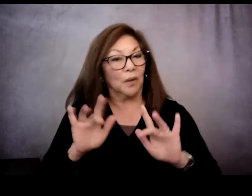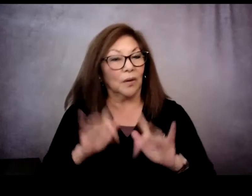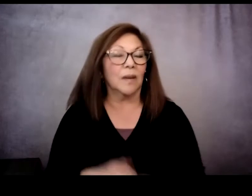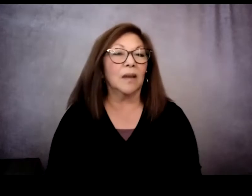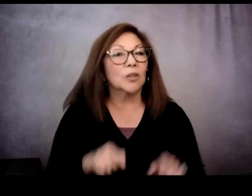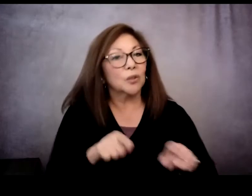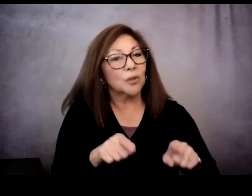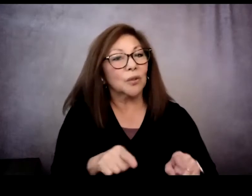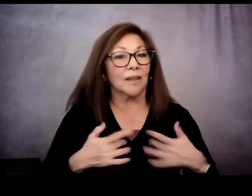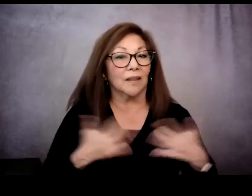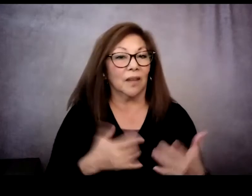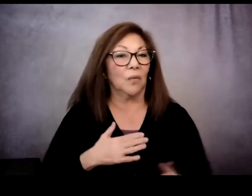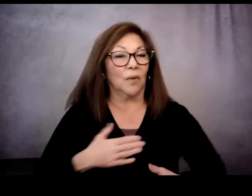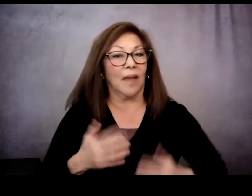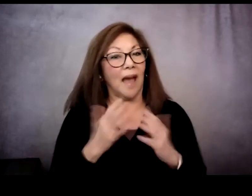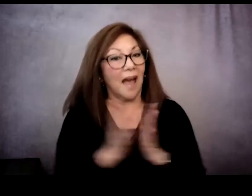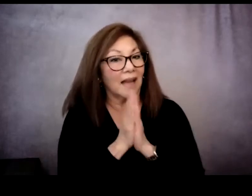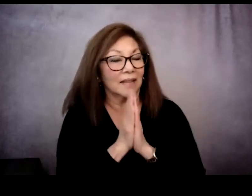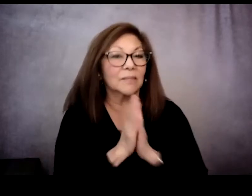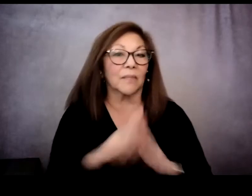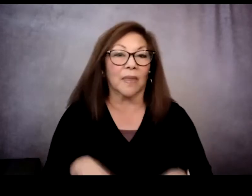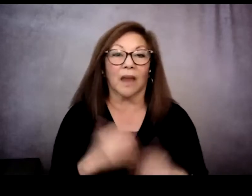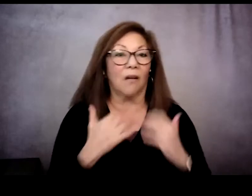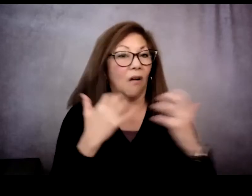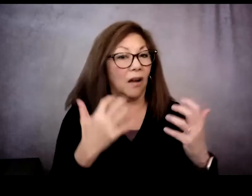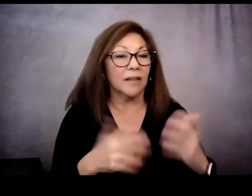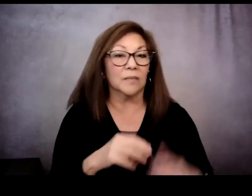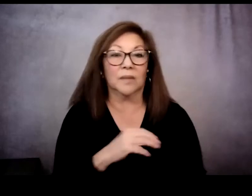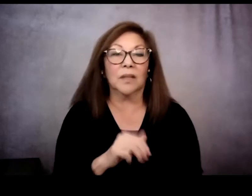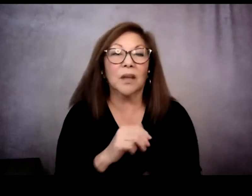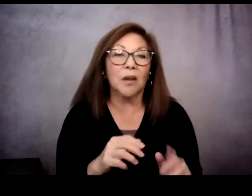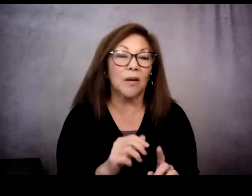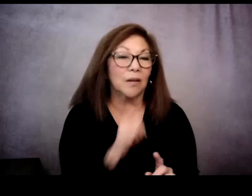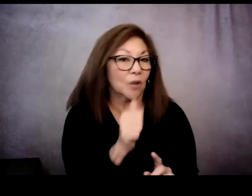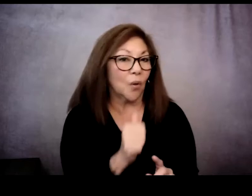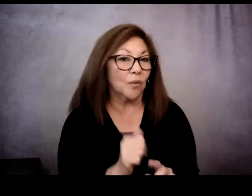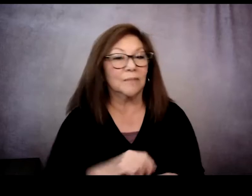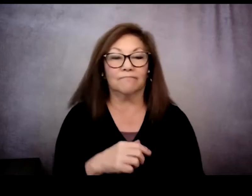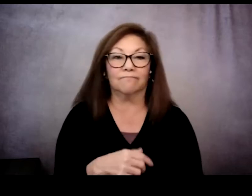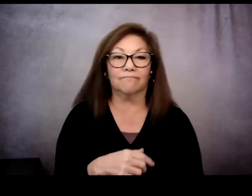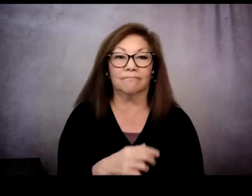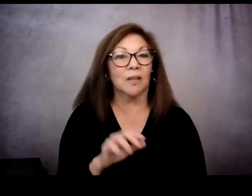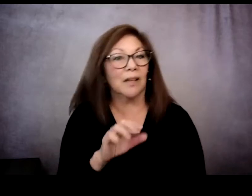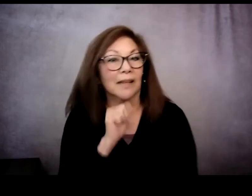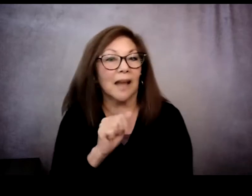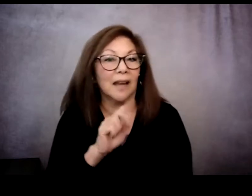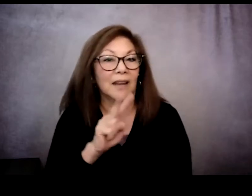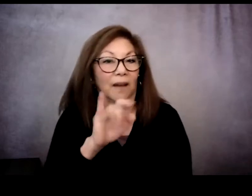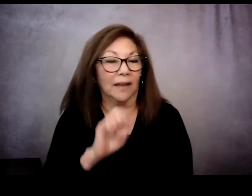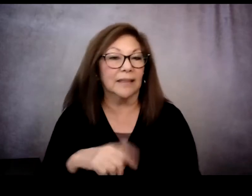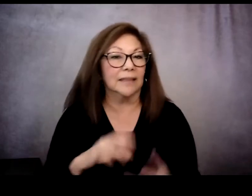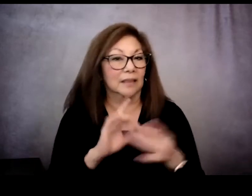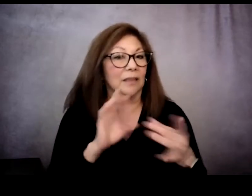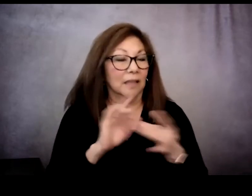all audience members practice nonviolence in the chat. Comments that are racist, transphobic, homophobic, ableist, and/or